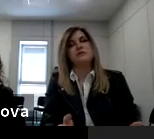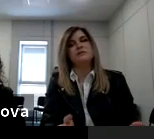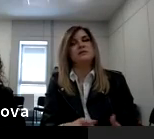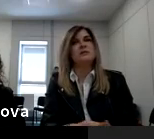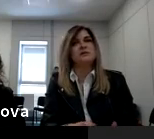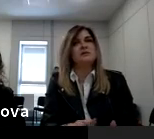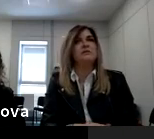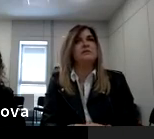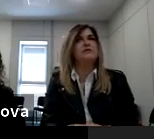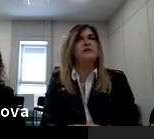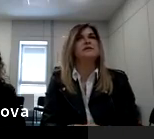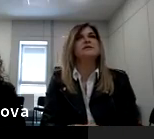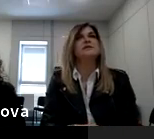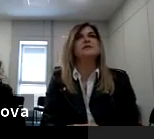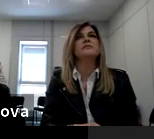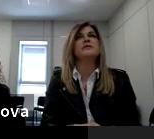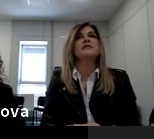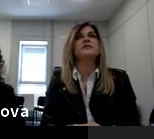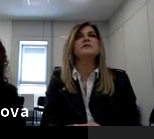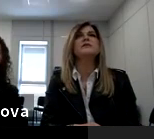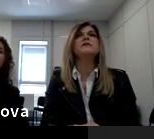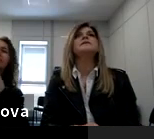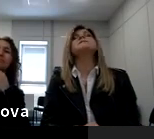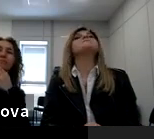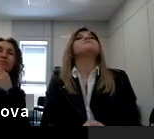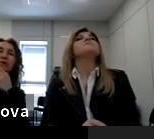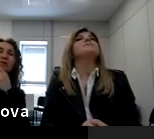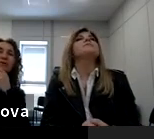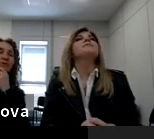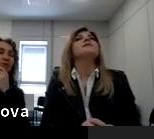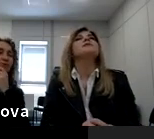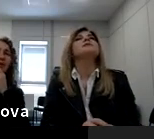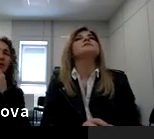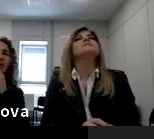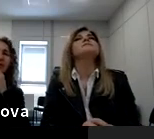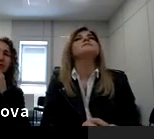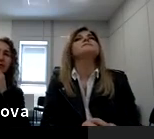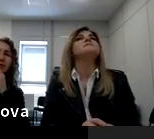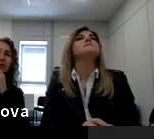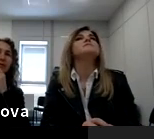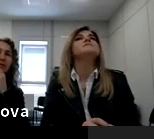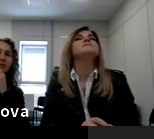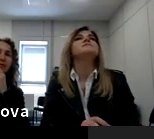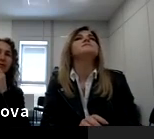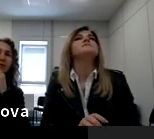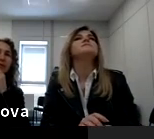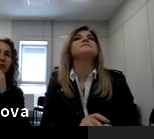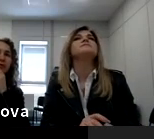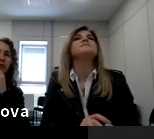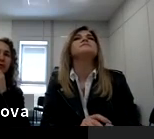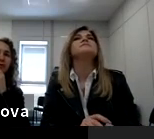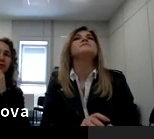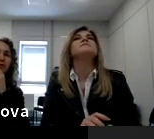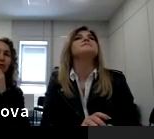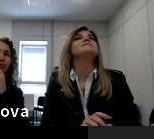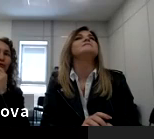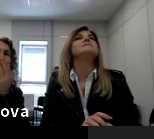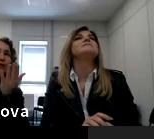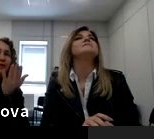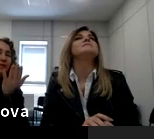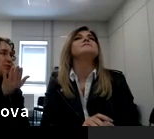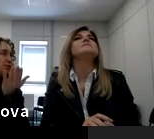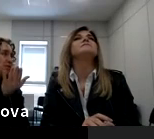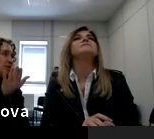control systems. It is the perfect combination. It's it's really pleasure